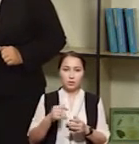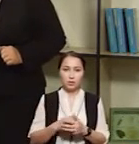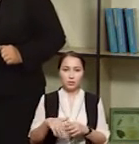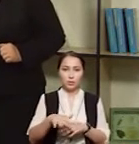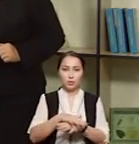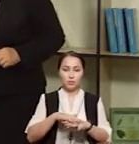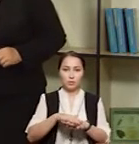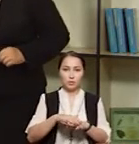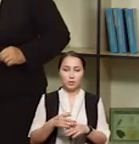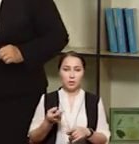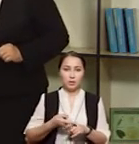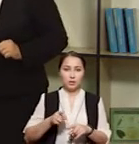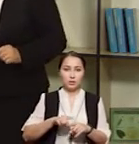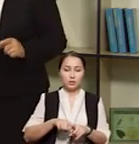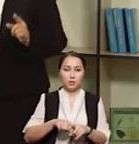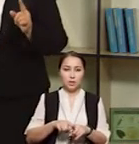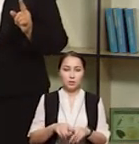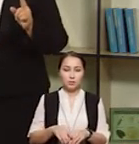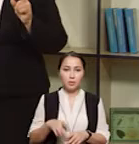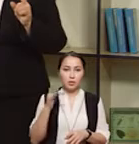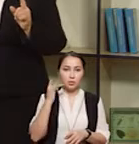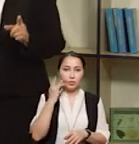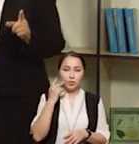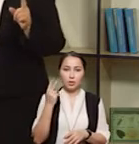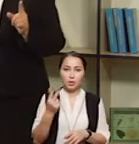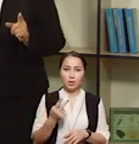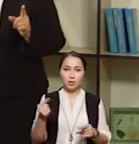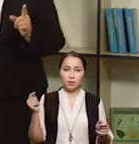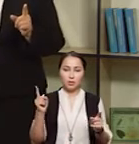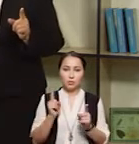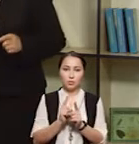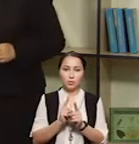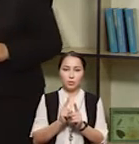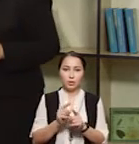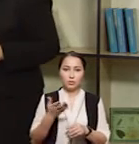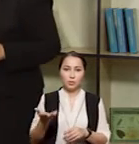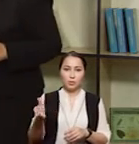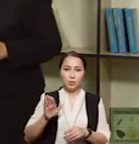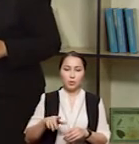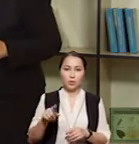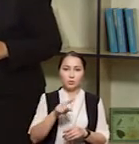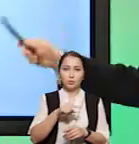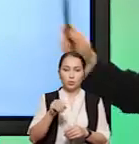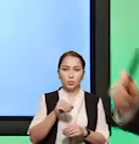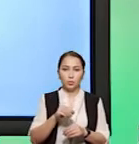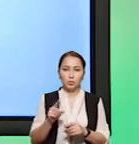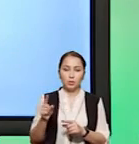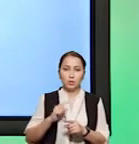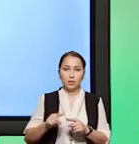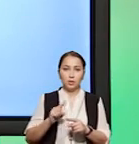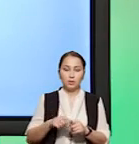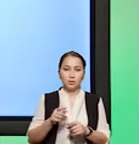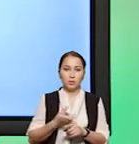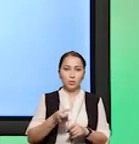trayektoriyasi. Mana shunday qilib, faqatgina ikkita to'qnashuv orasidagina uning tezligi juda katta